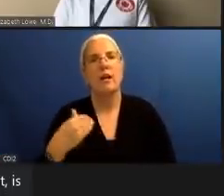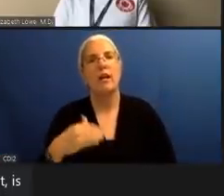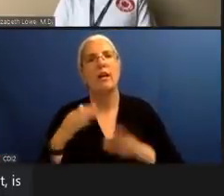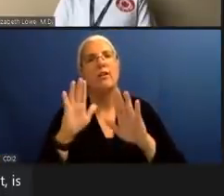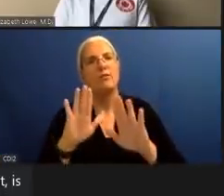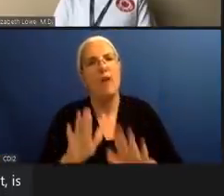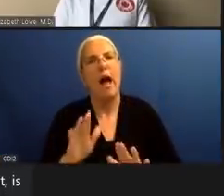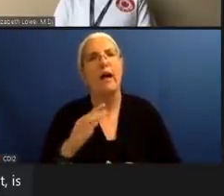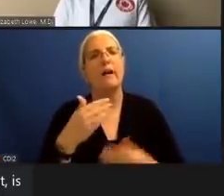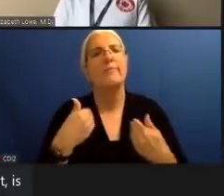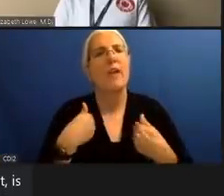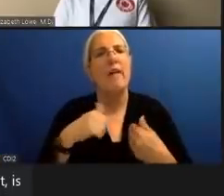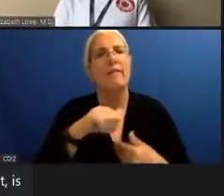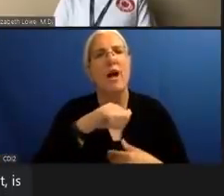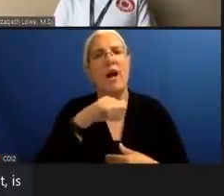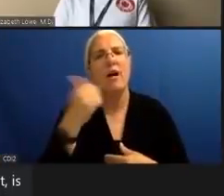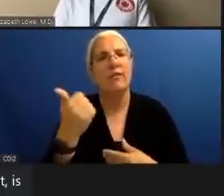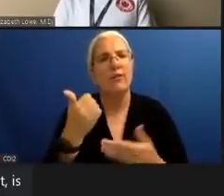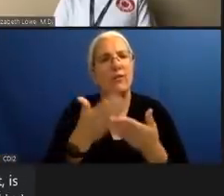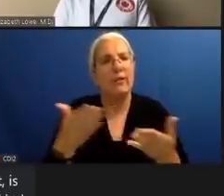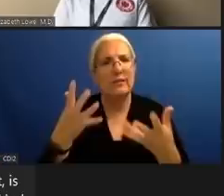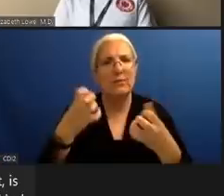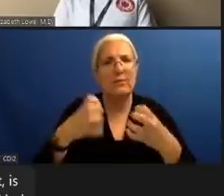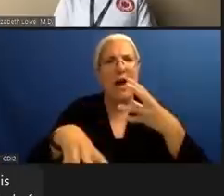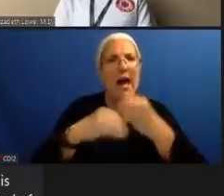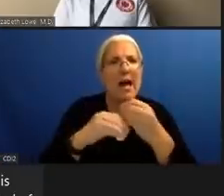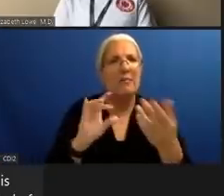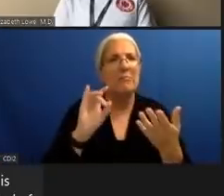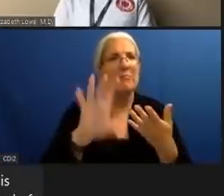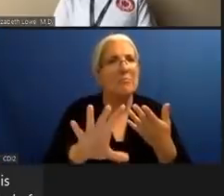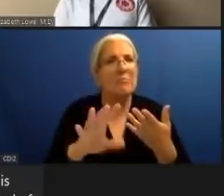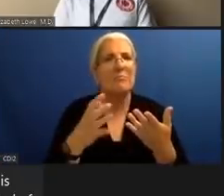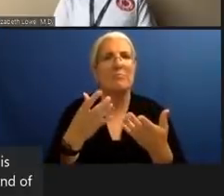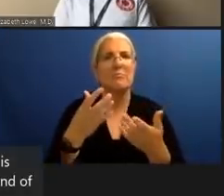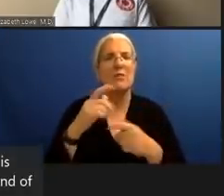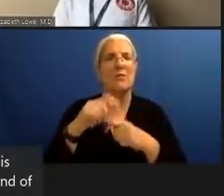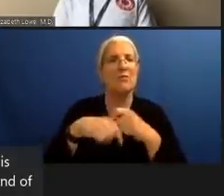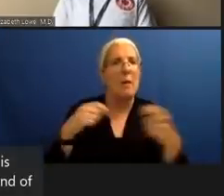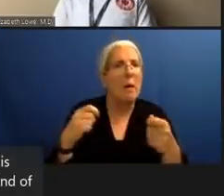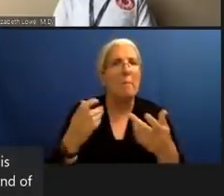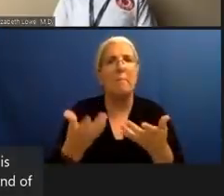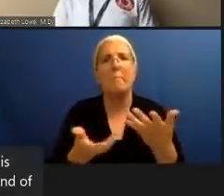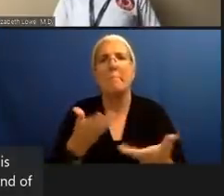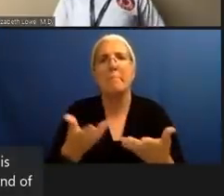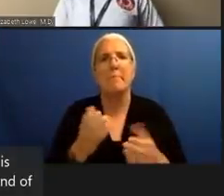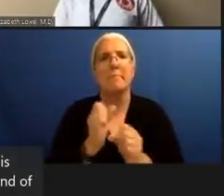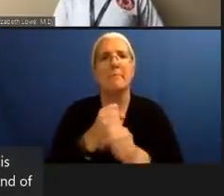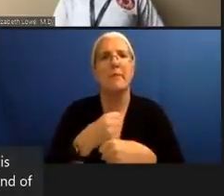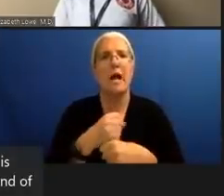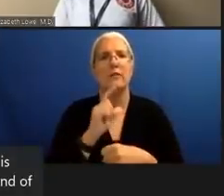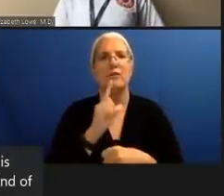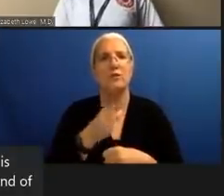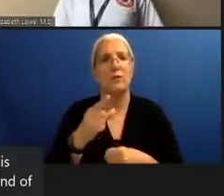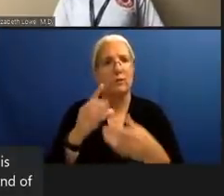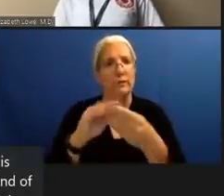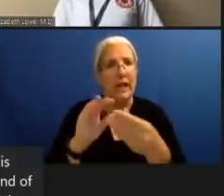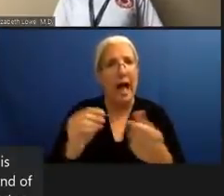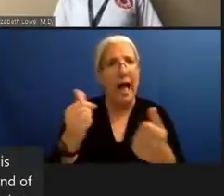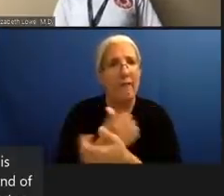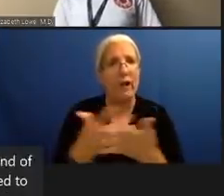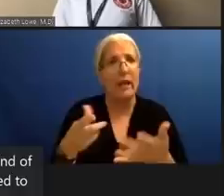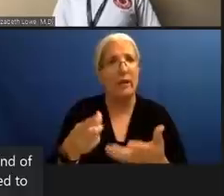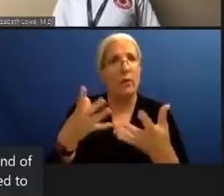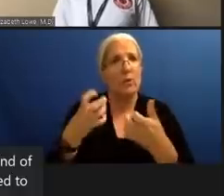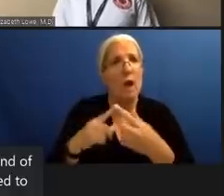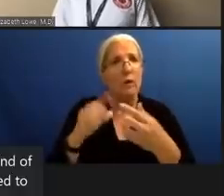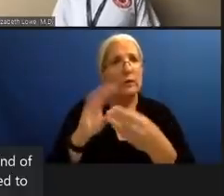to add to kind of wrap up and kind of make sure that you've said all you want to say about the mobile testing effort that's underway